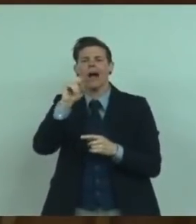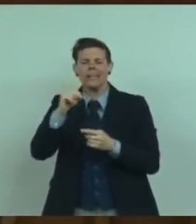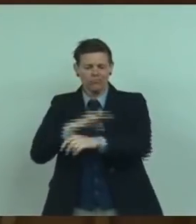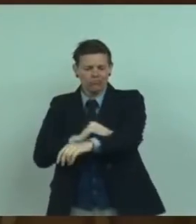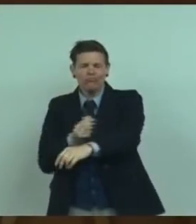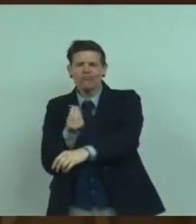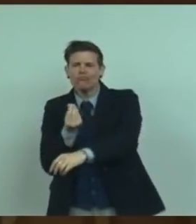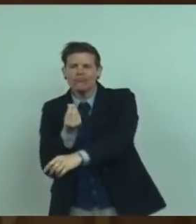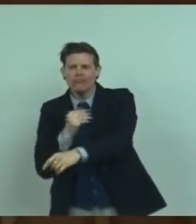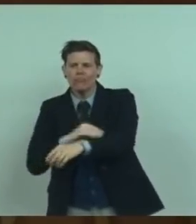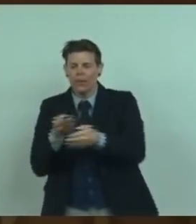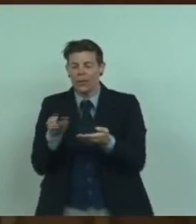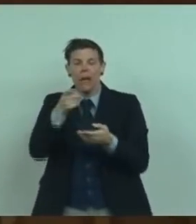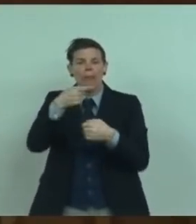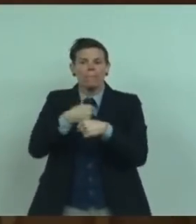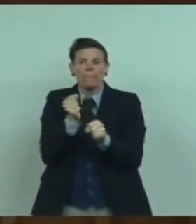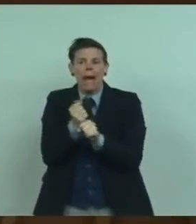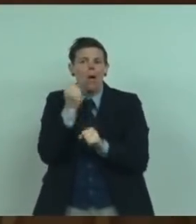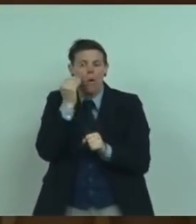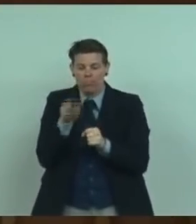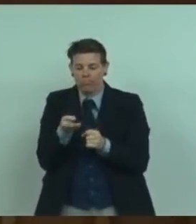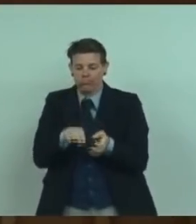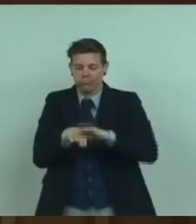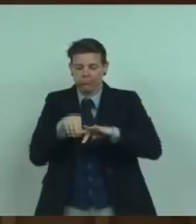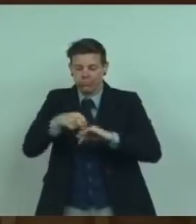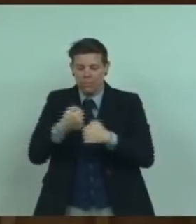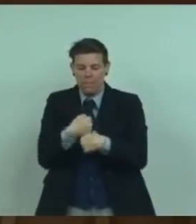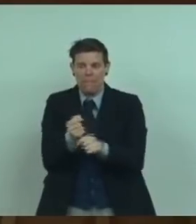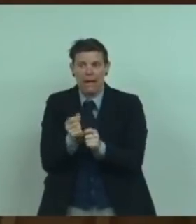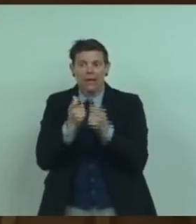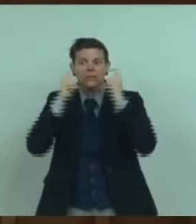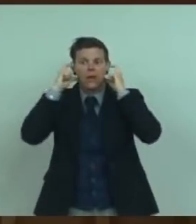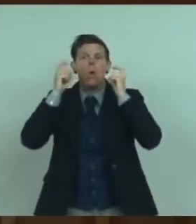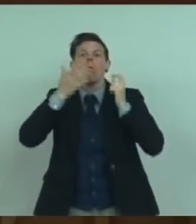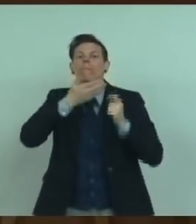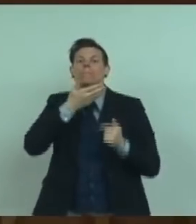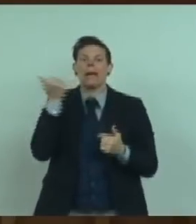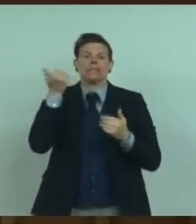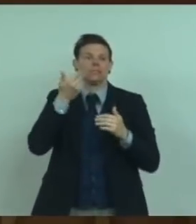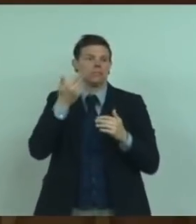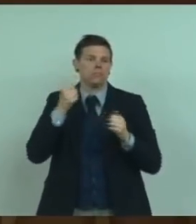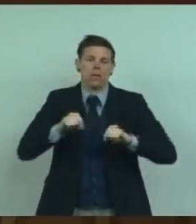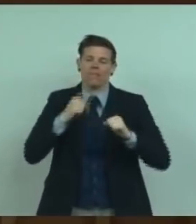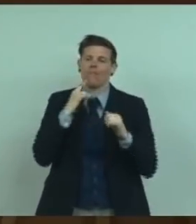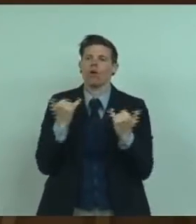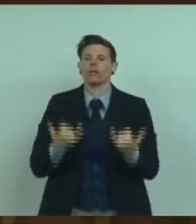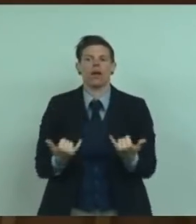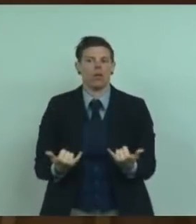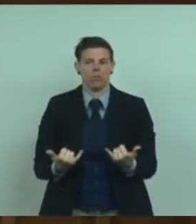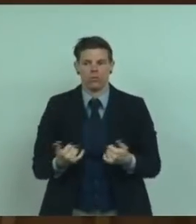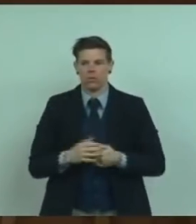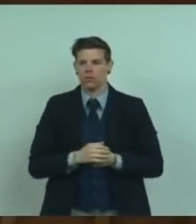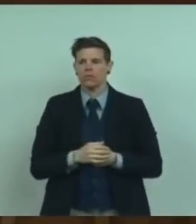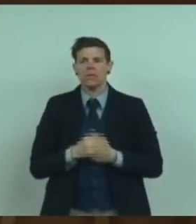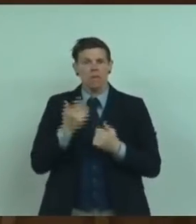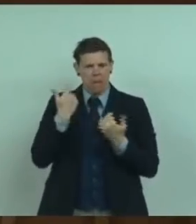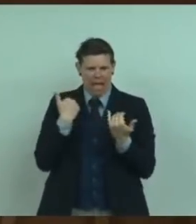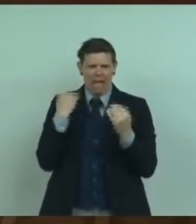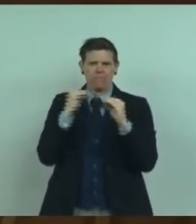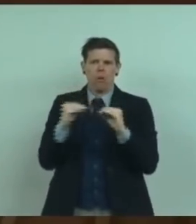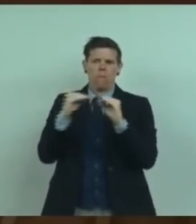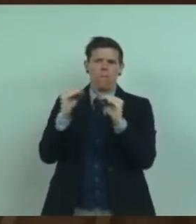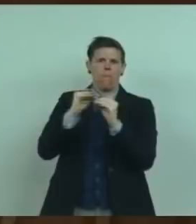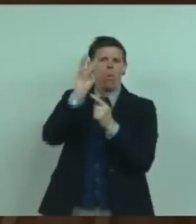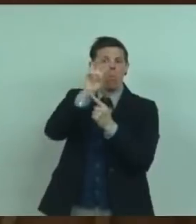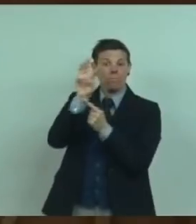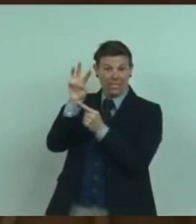time. There are many sites on the internet that have some suggestions about how to design these. They're